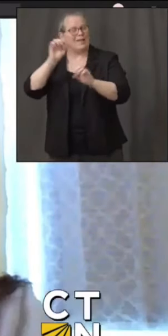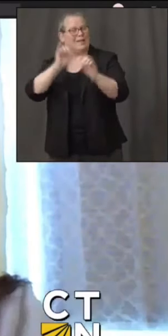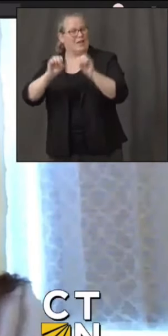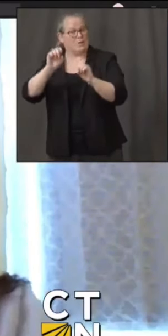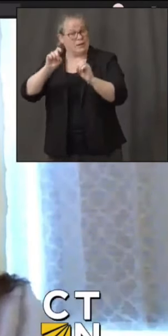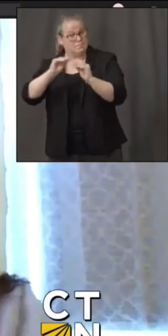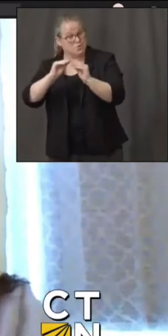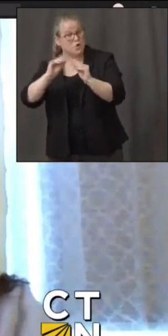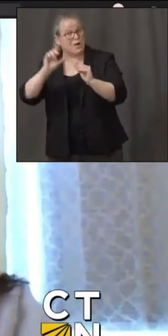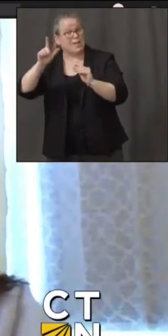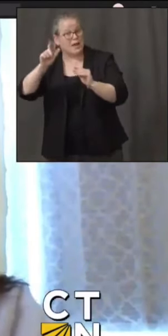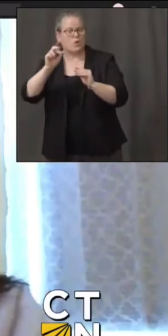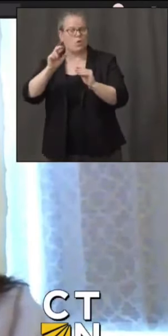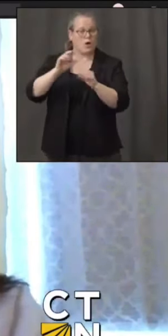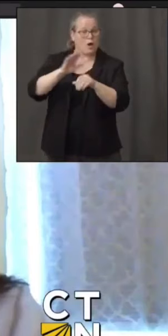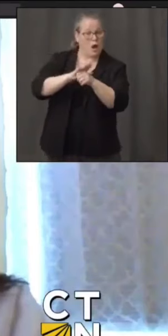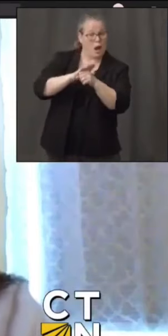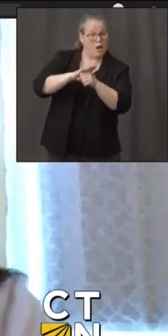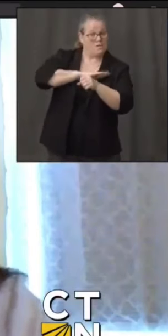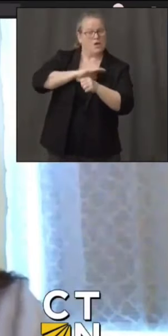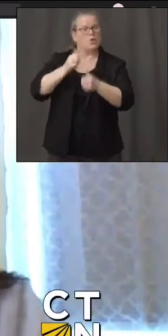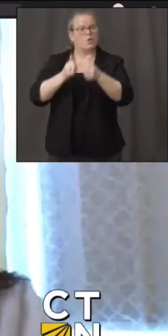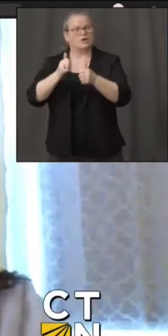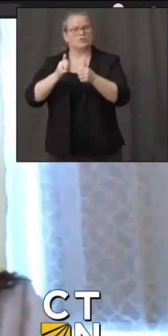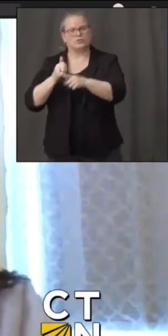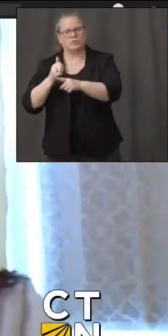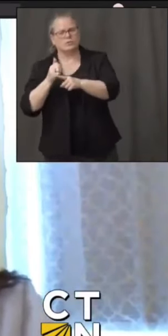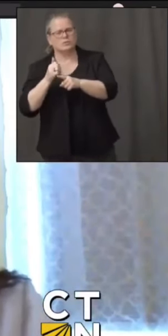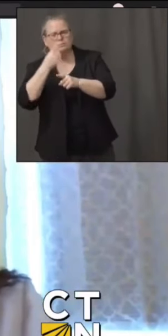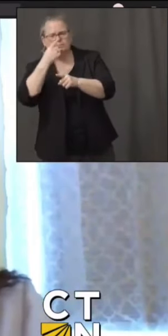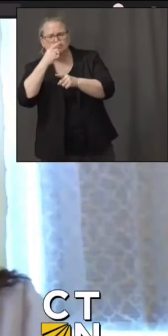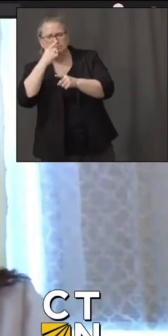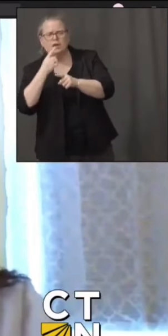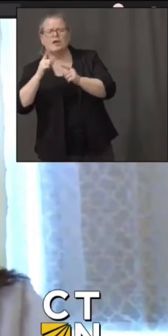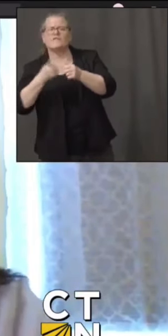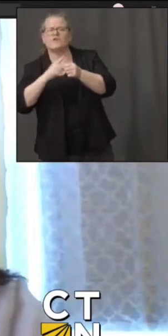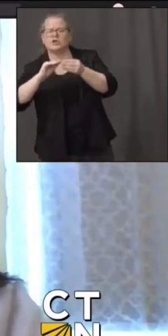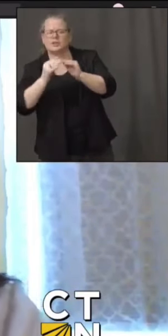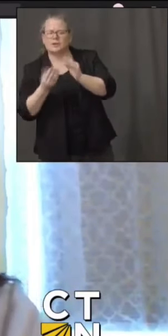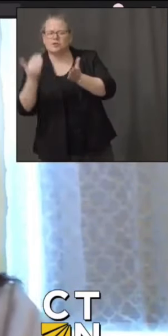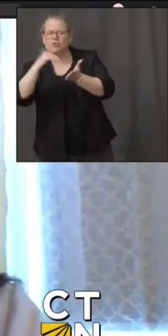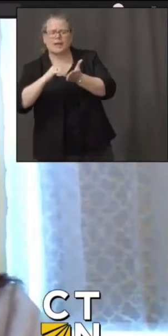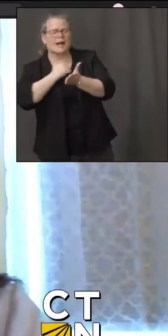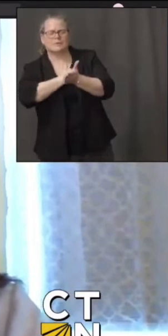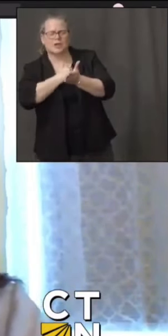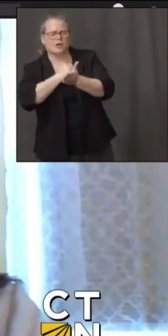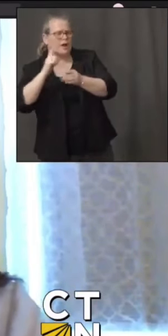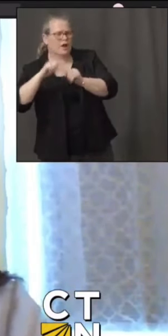the project progresses. Could you repeat the first number? I'm sorry, I'm getting an echo.